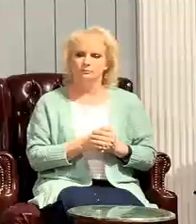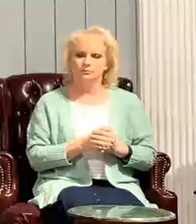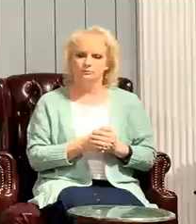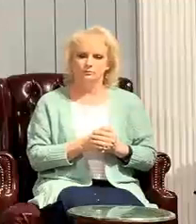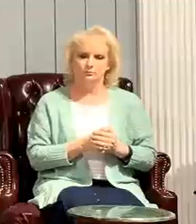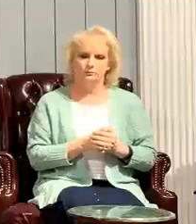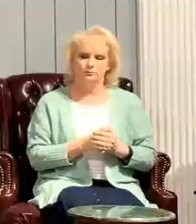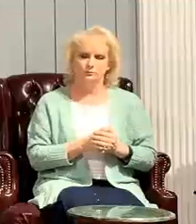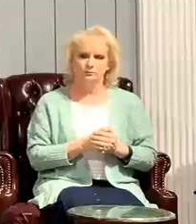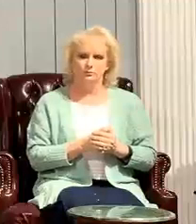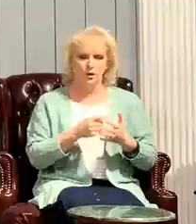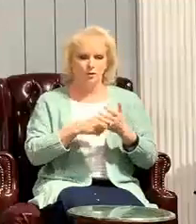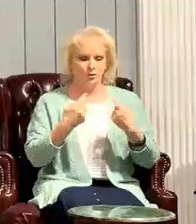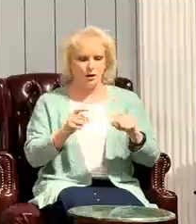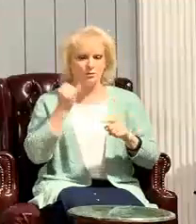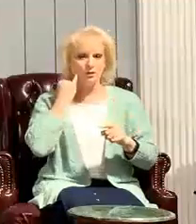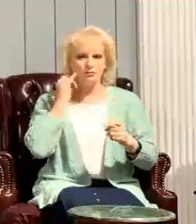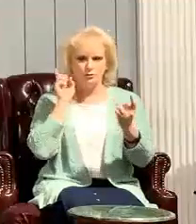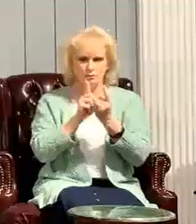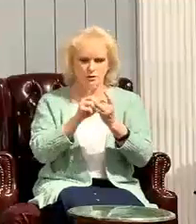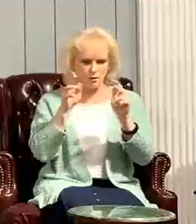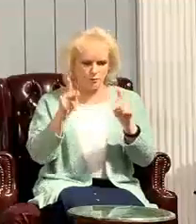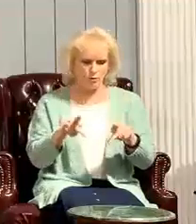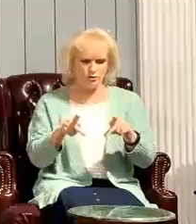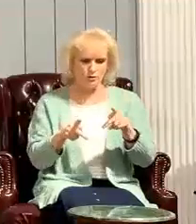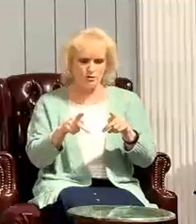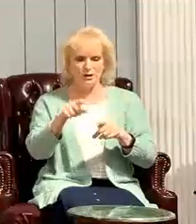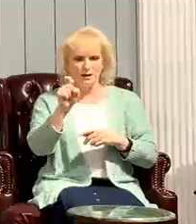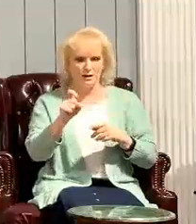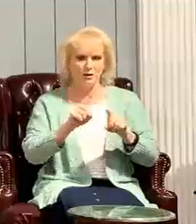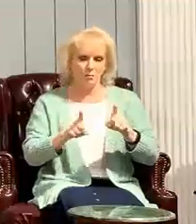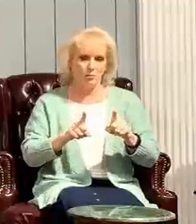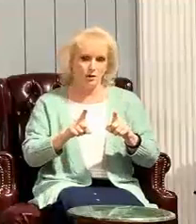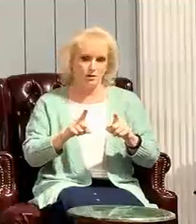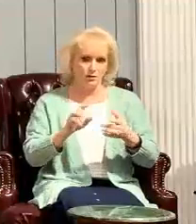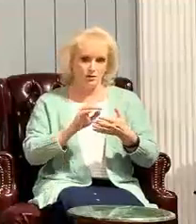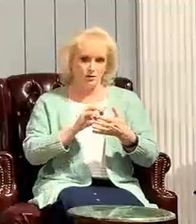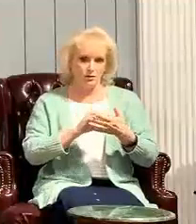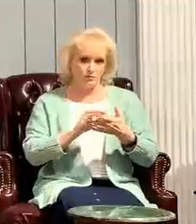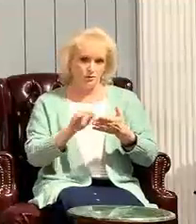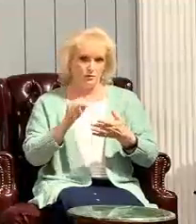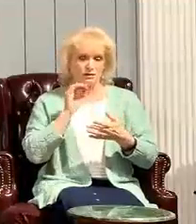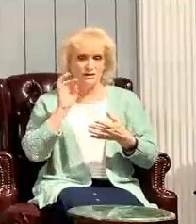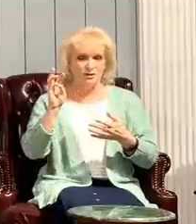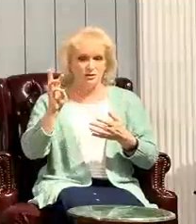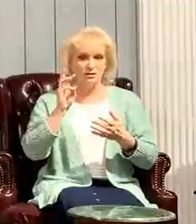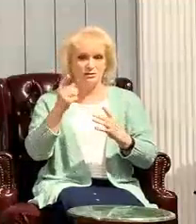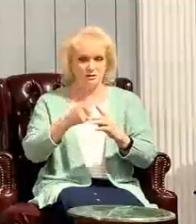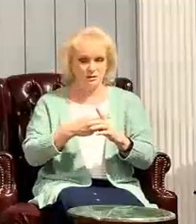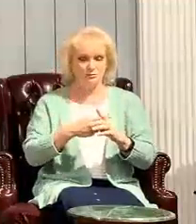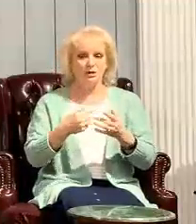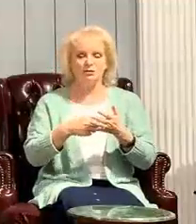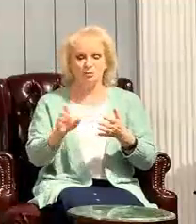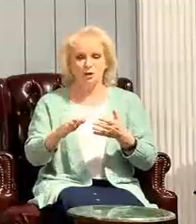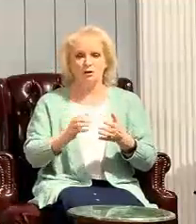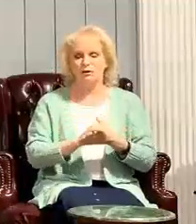what happens if you meet one, if you meet someone in need, but it's only 6 months away? God anticipated that, said, here's the thing, you give to them. You